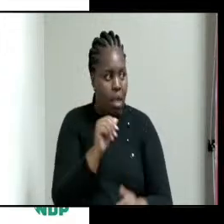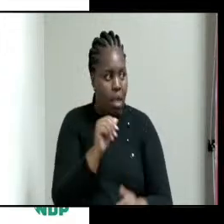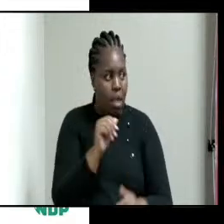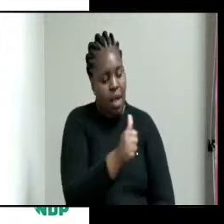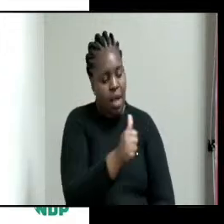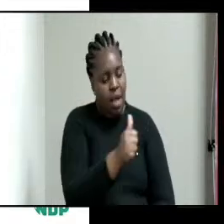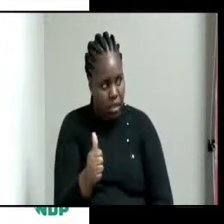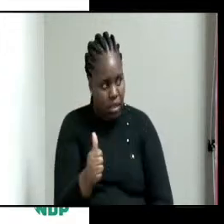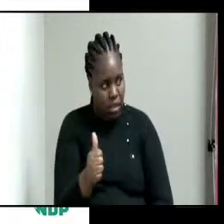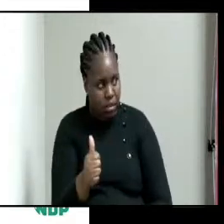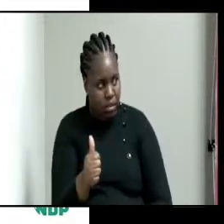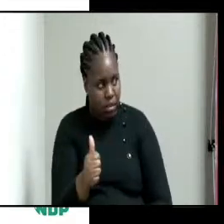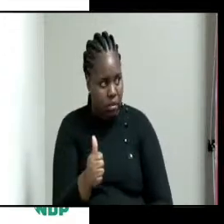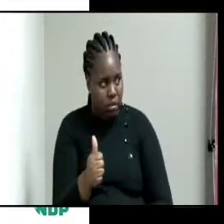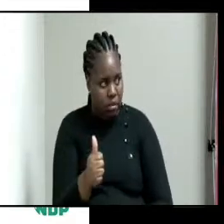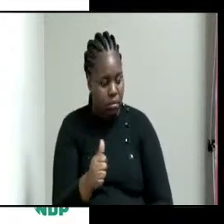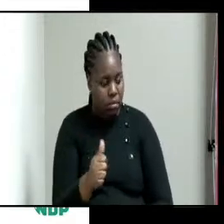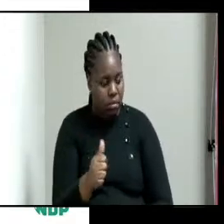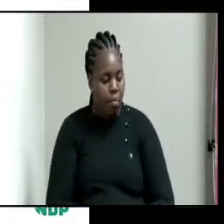other population groups at